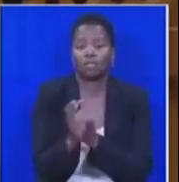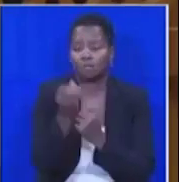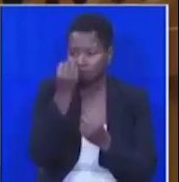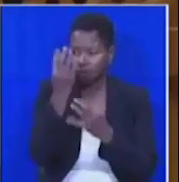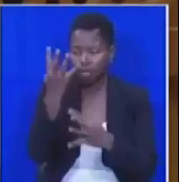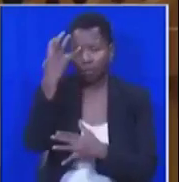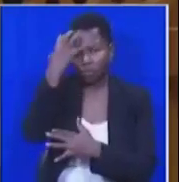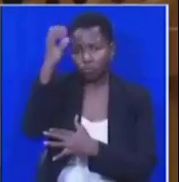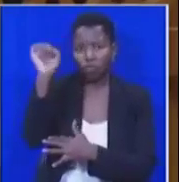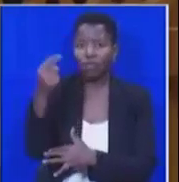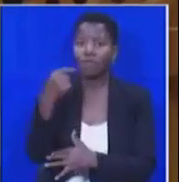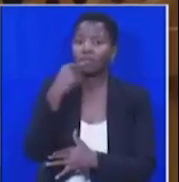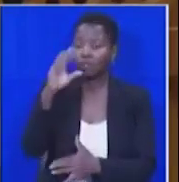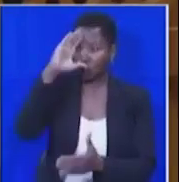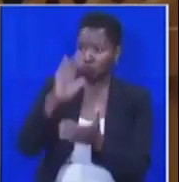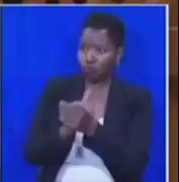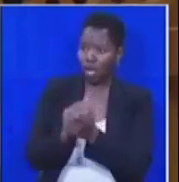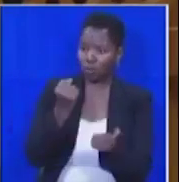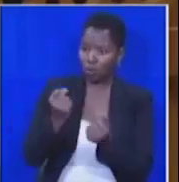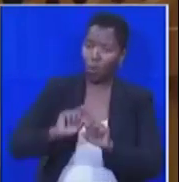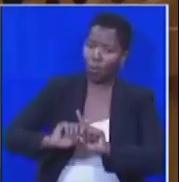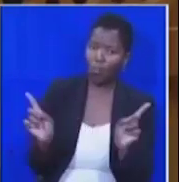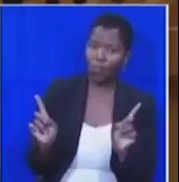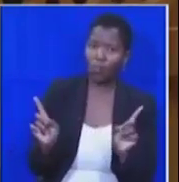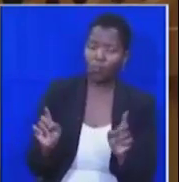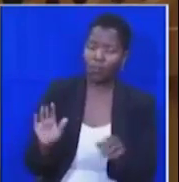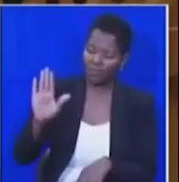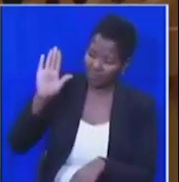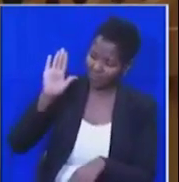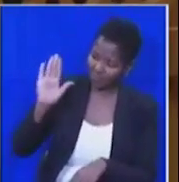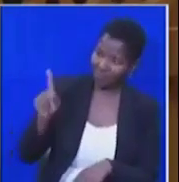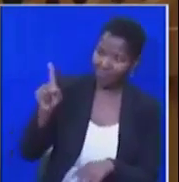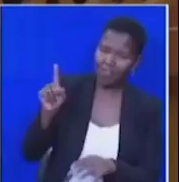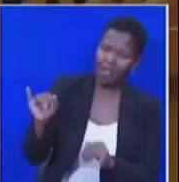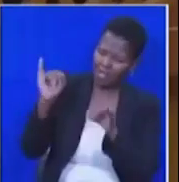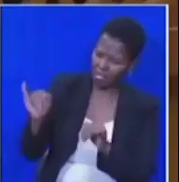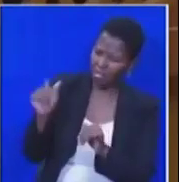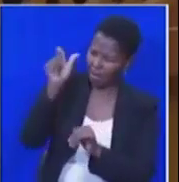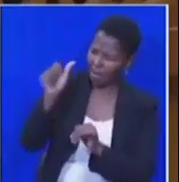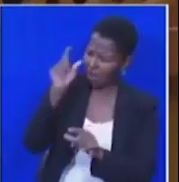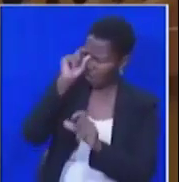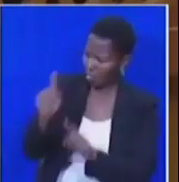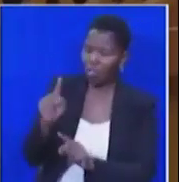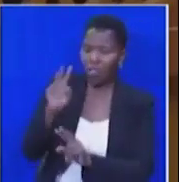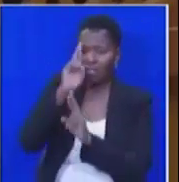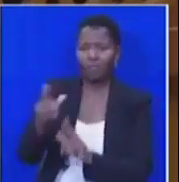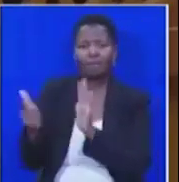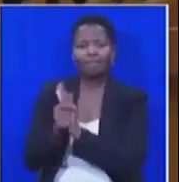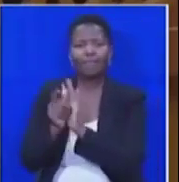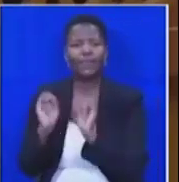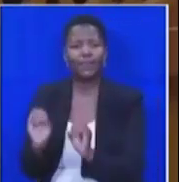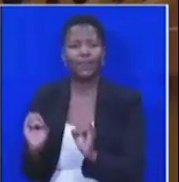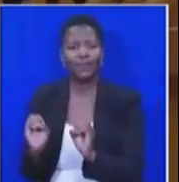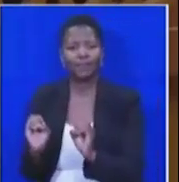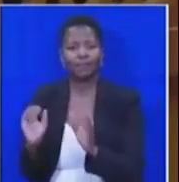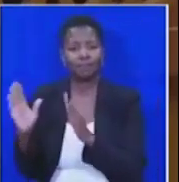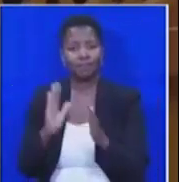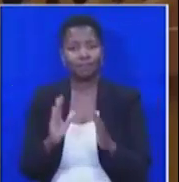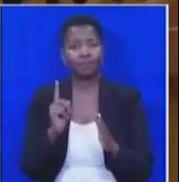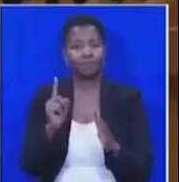to, quote, not to trust the courts. That is the ugly head of impunity. He undermined the